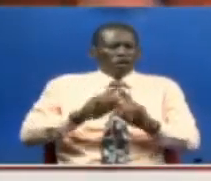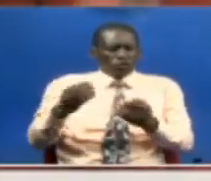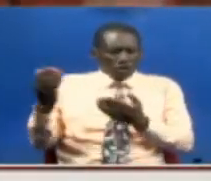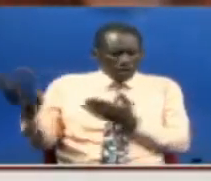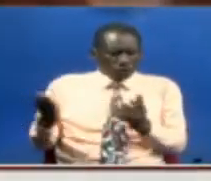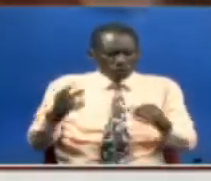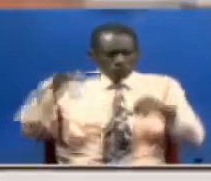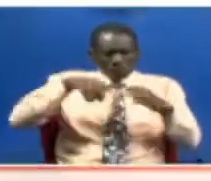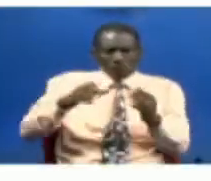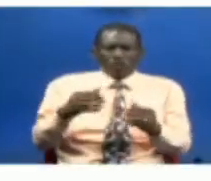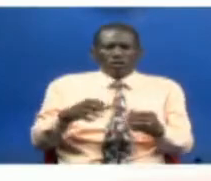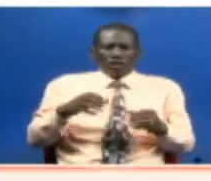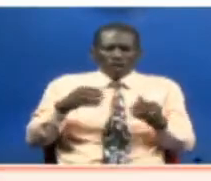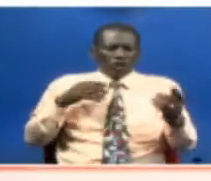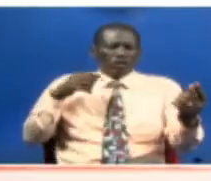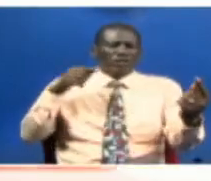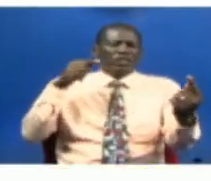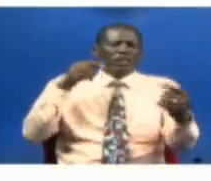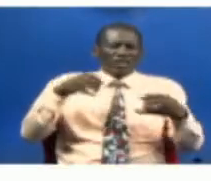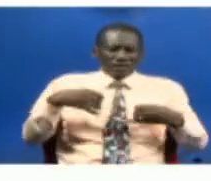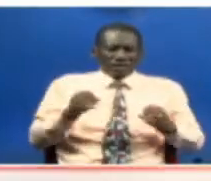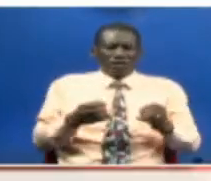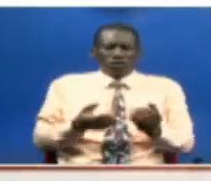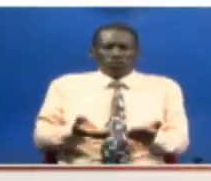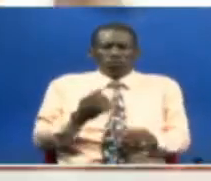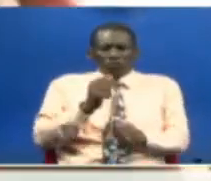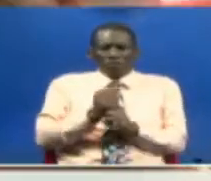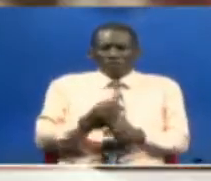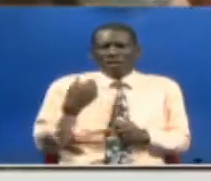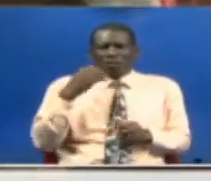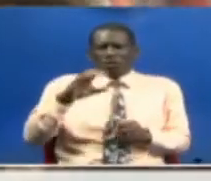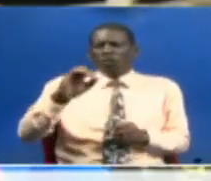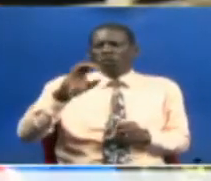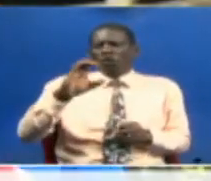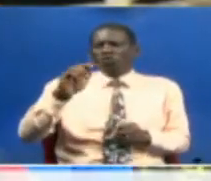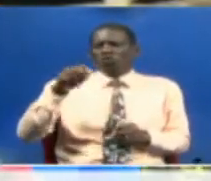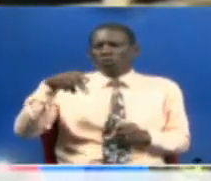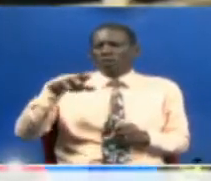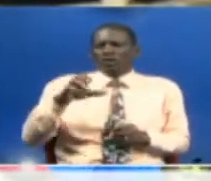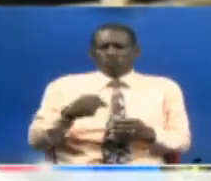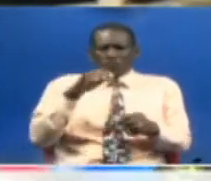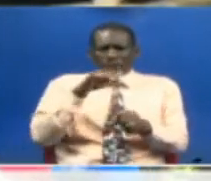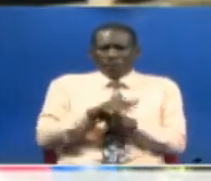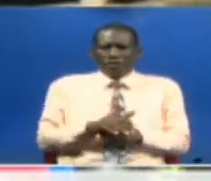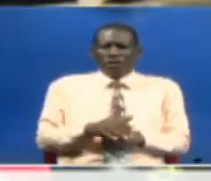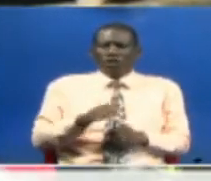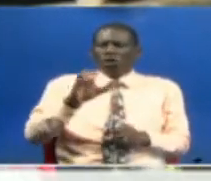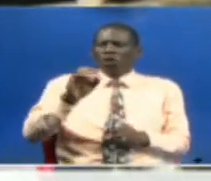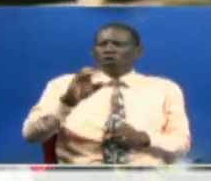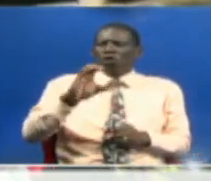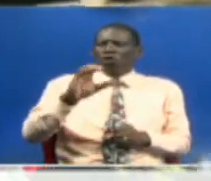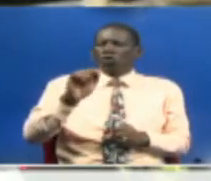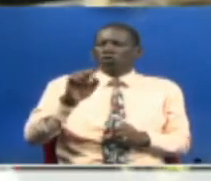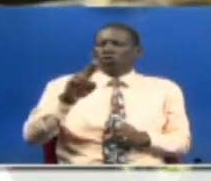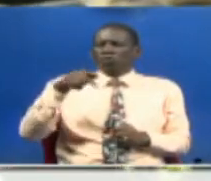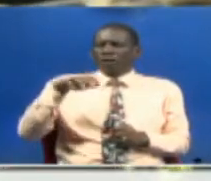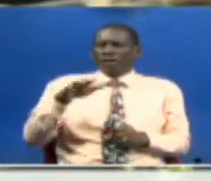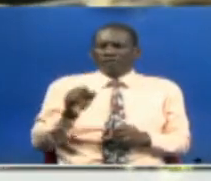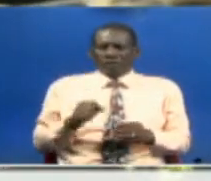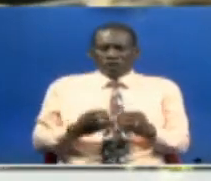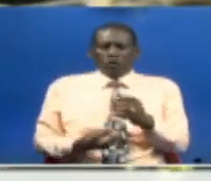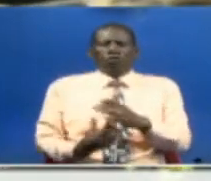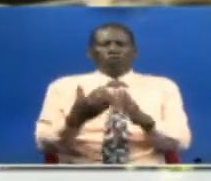the octopus population, which translates to high returns for the community. The octopus normally grow very